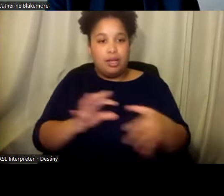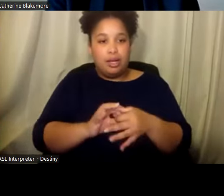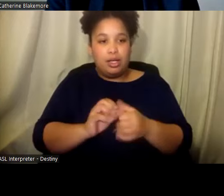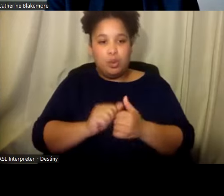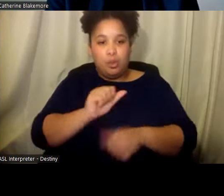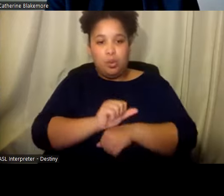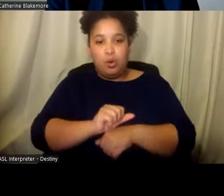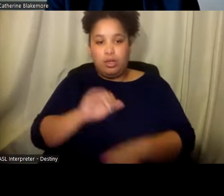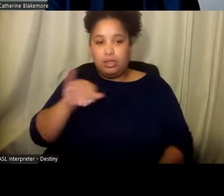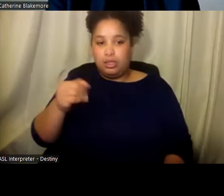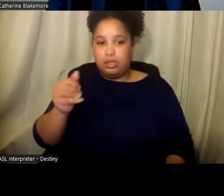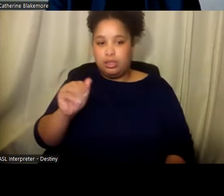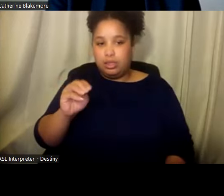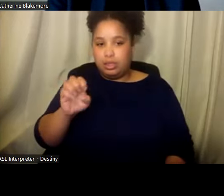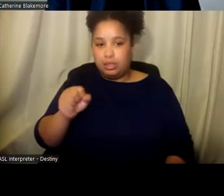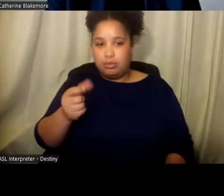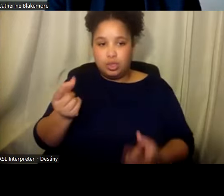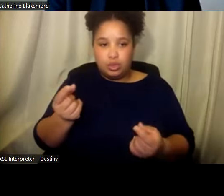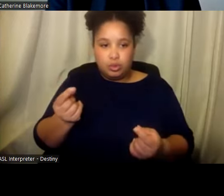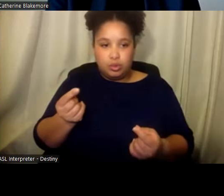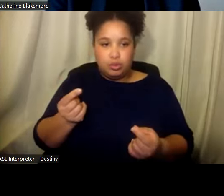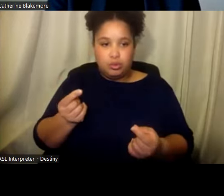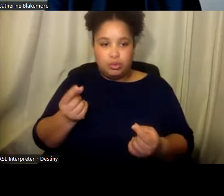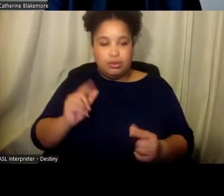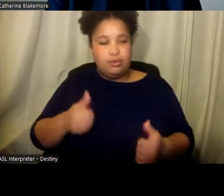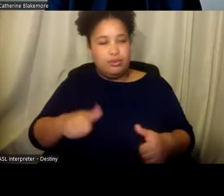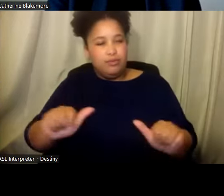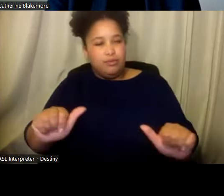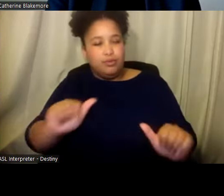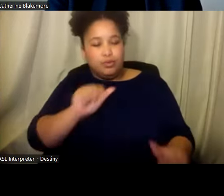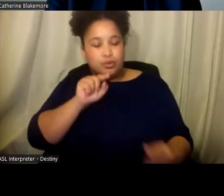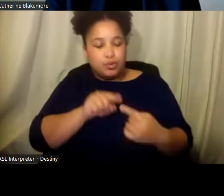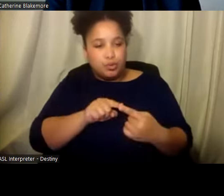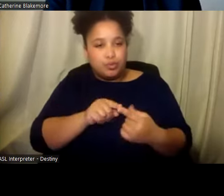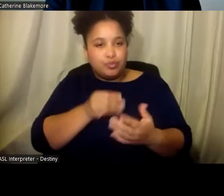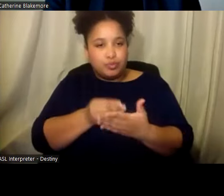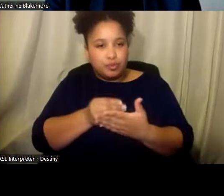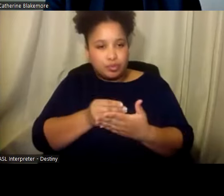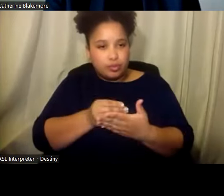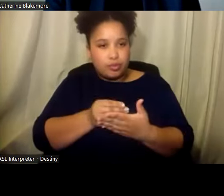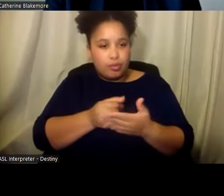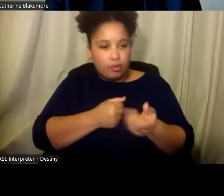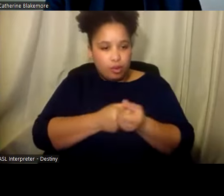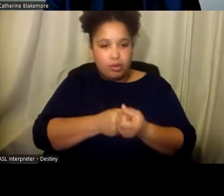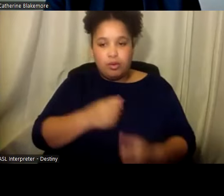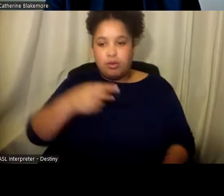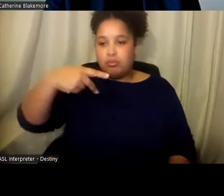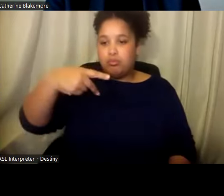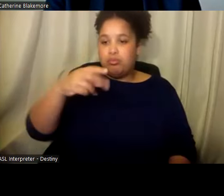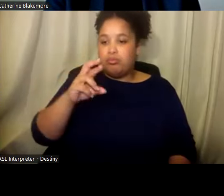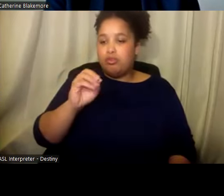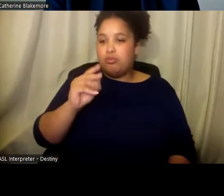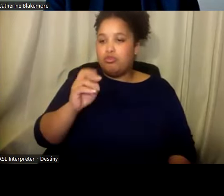work that James is doing, of an effort to fund promotorists and other community